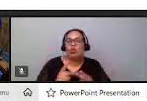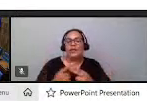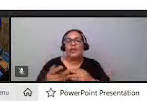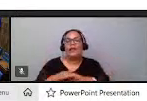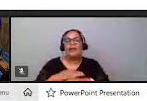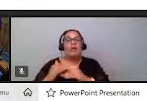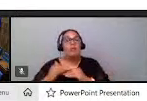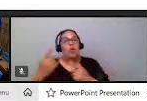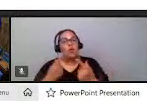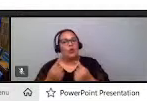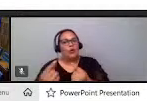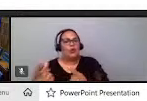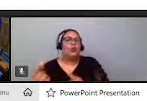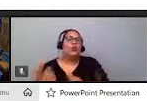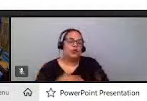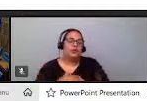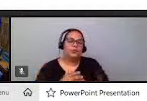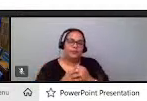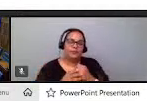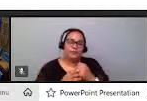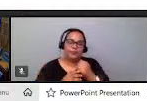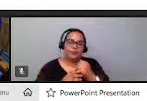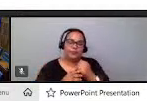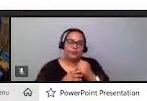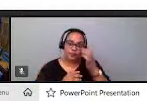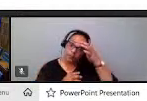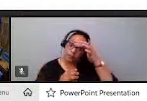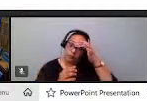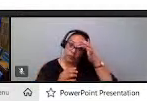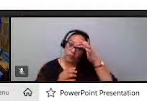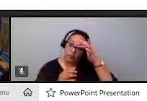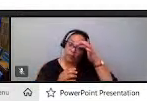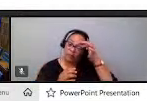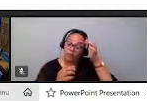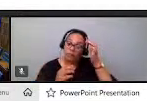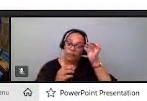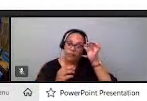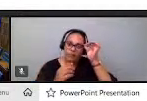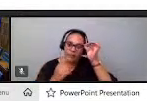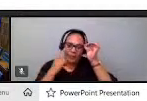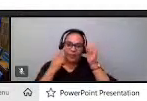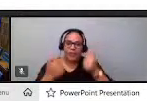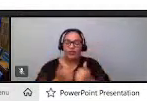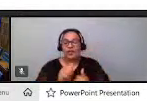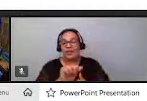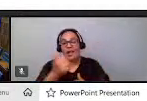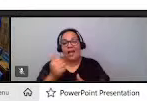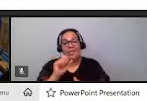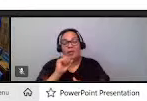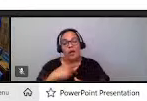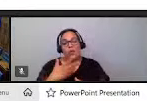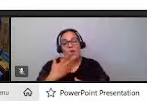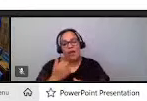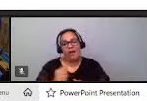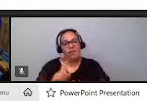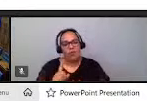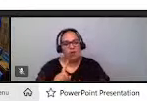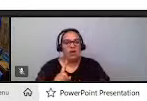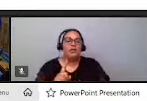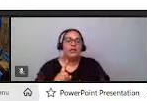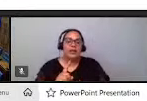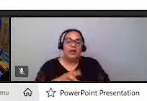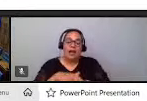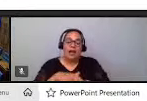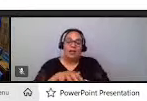more um at a goal um I think the other challenge that we are currently faced with as well is that on the